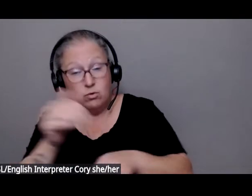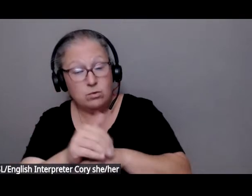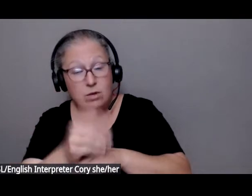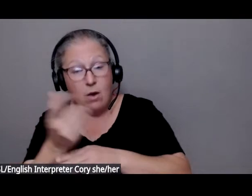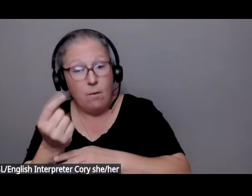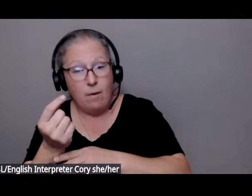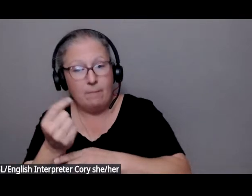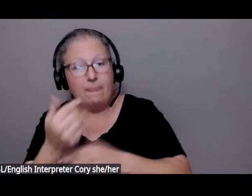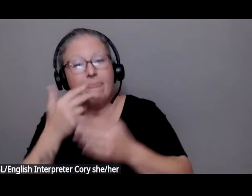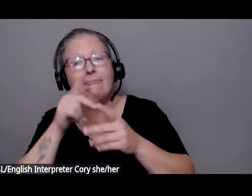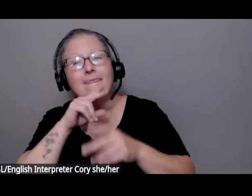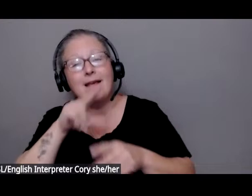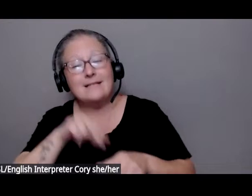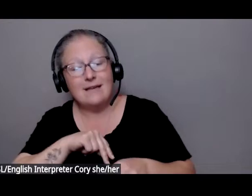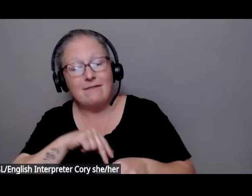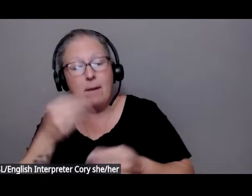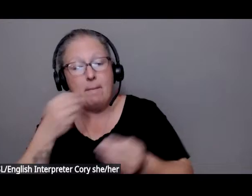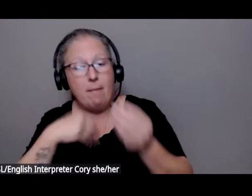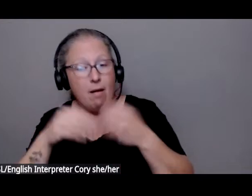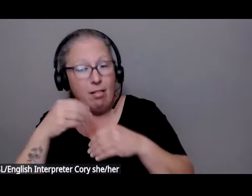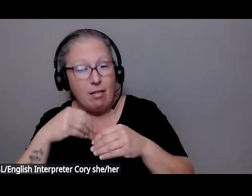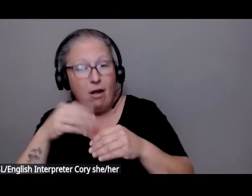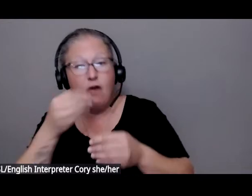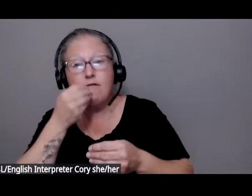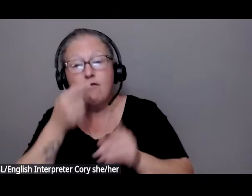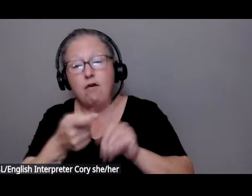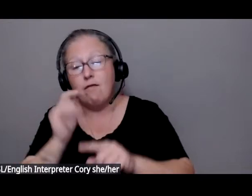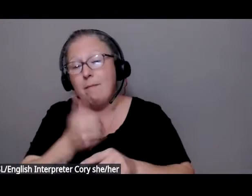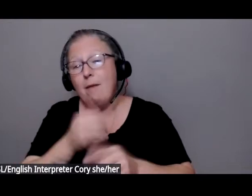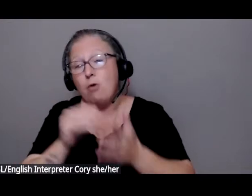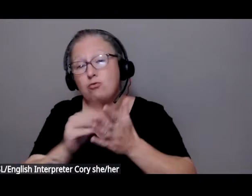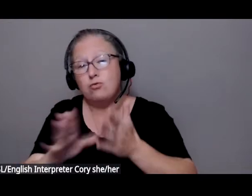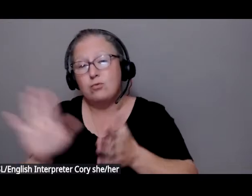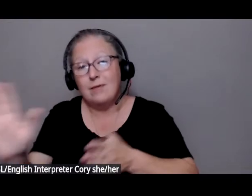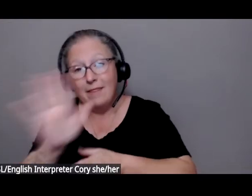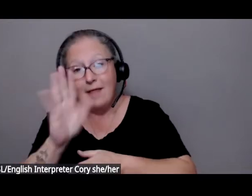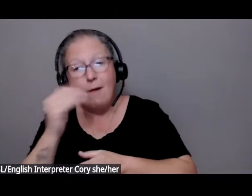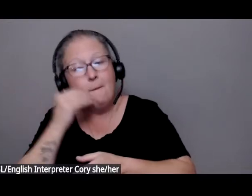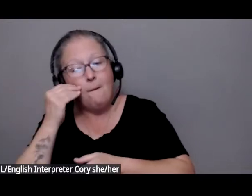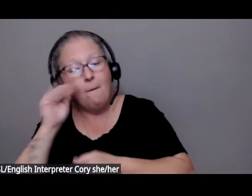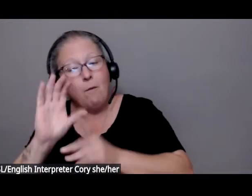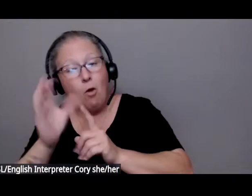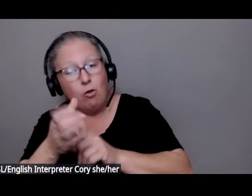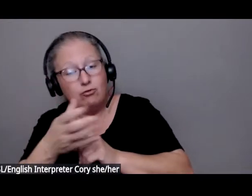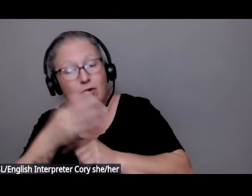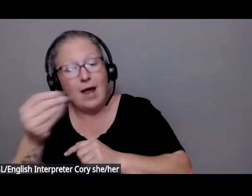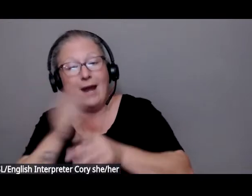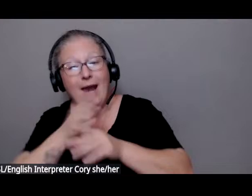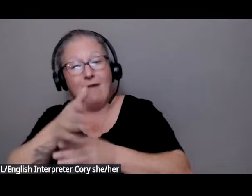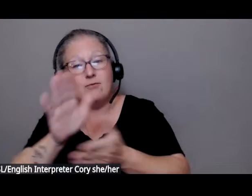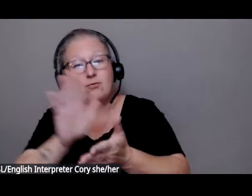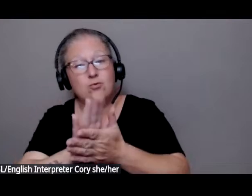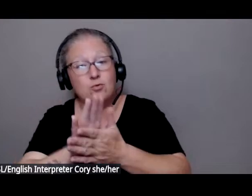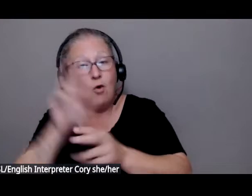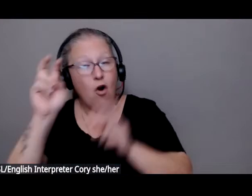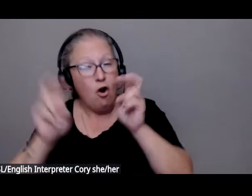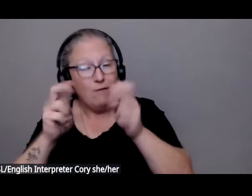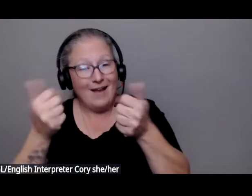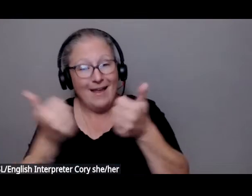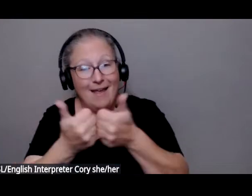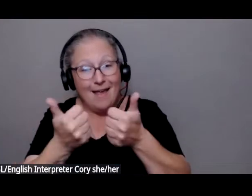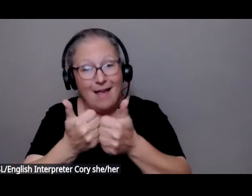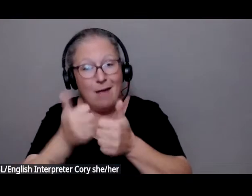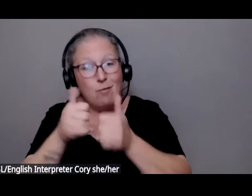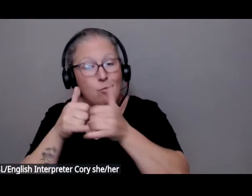a Thanksgiving potluck with foods from our students' home cultures, an after-school carnival with games and